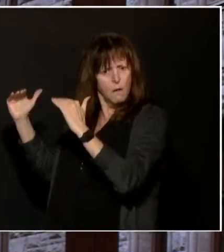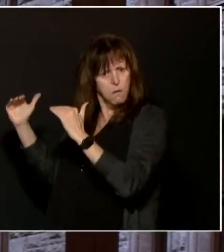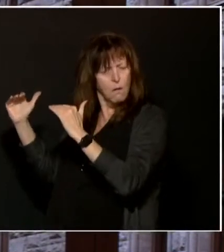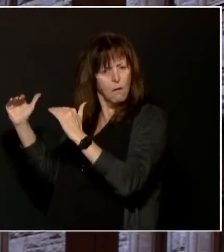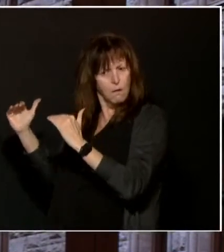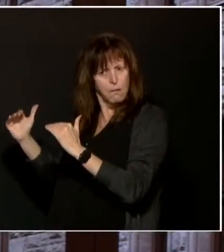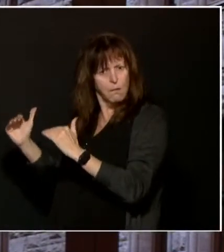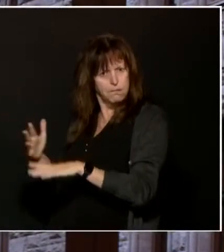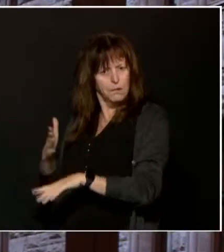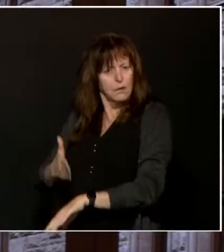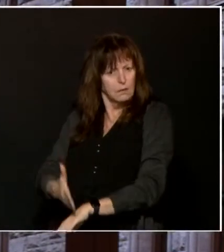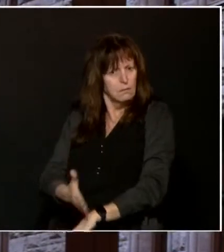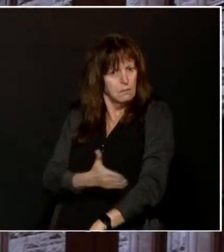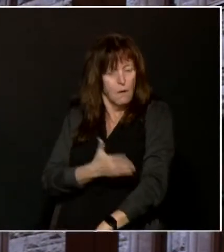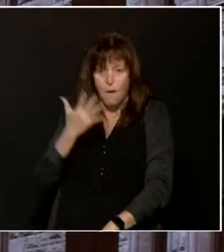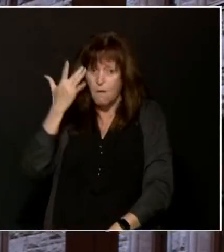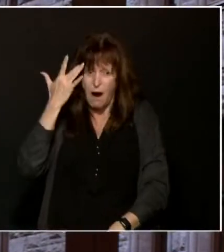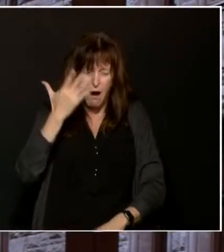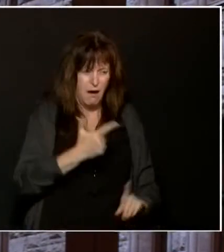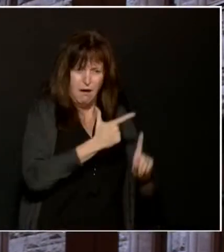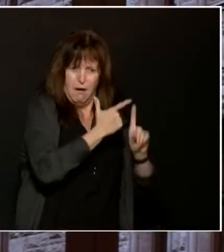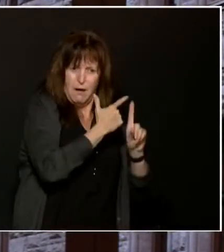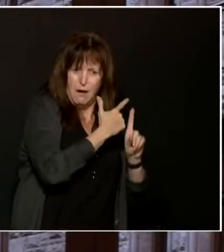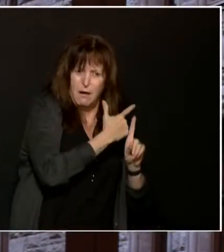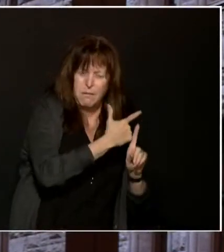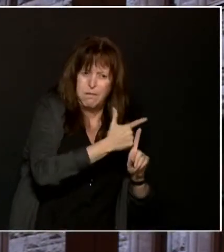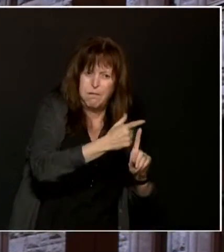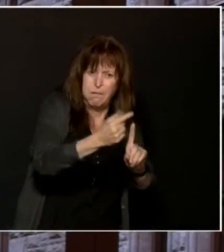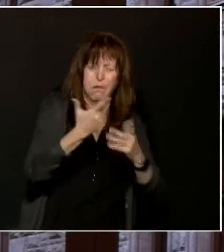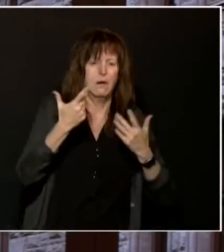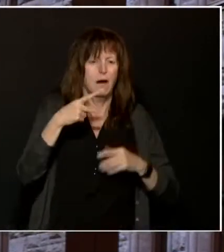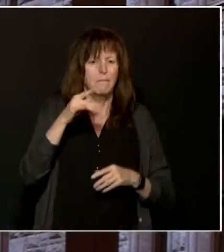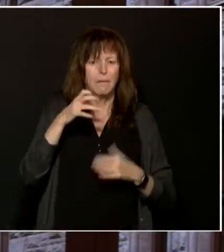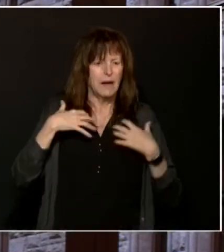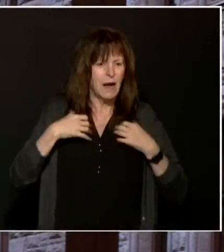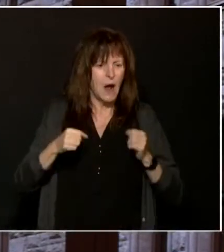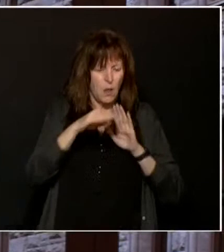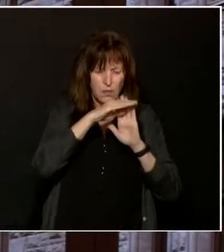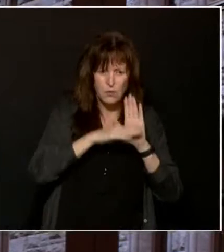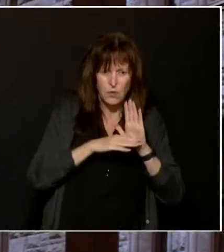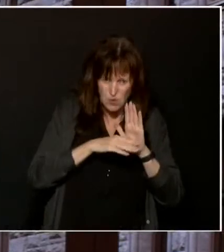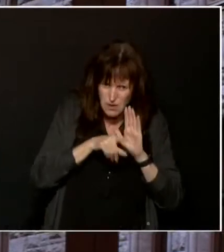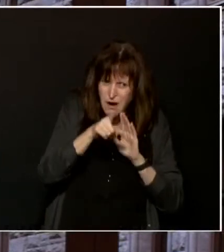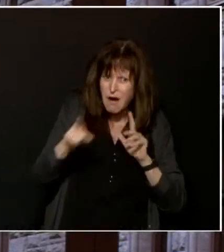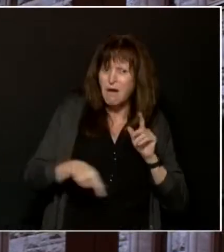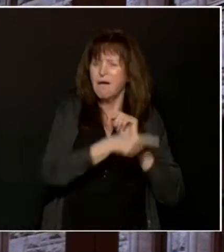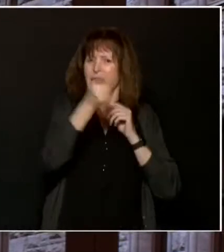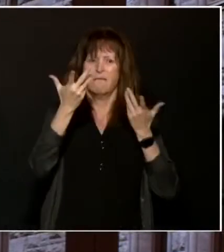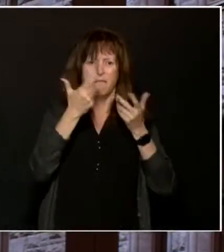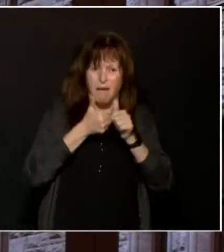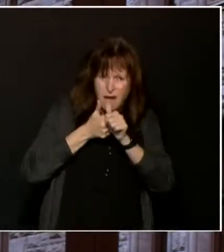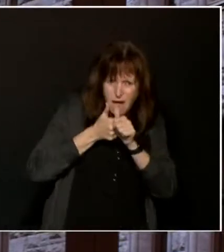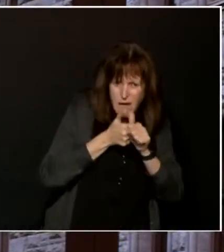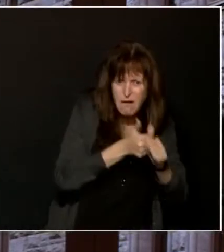of our continued efforts to adhere to the public health measures and because we are rolling up our sleeves to get vaccinated.